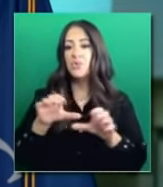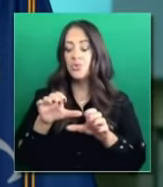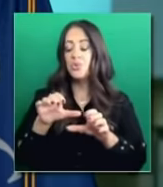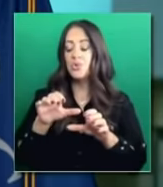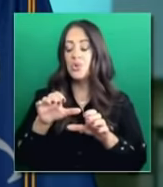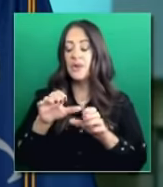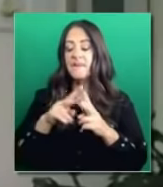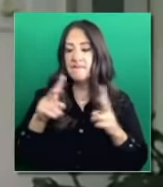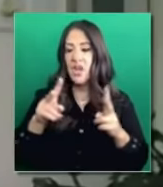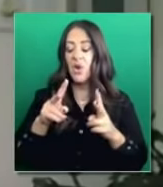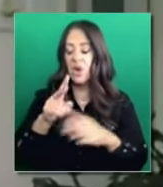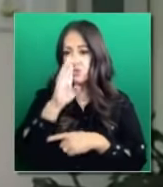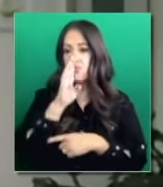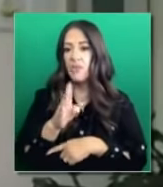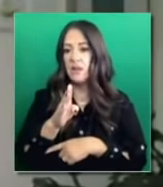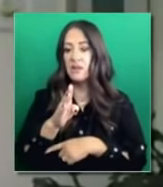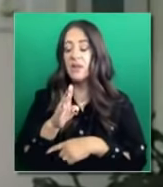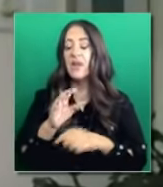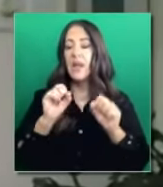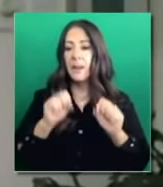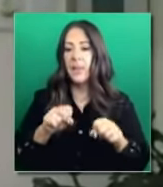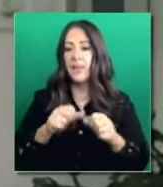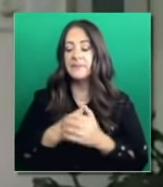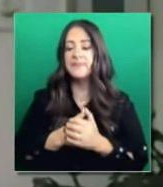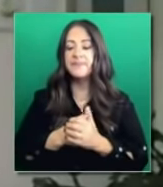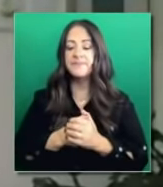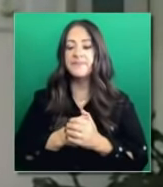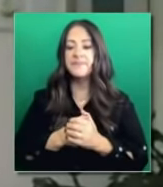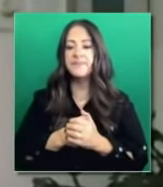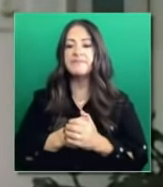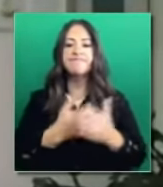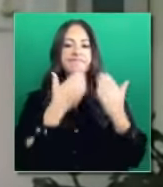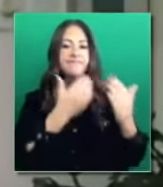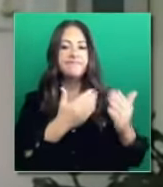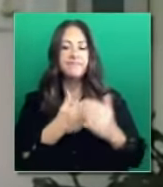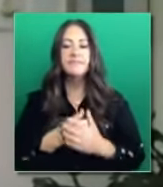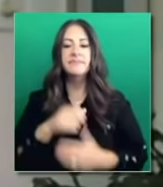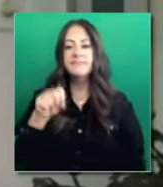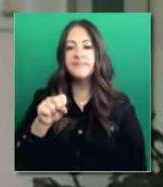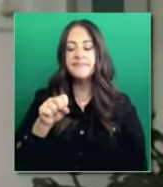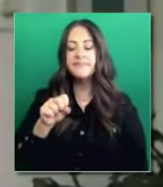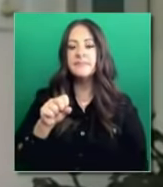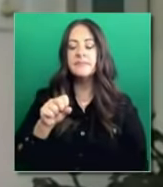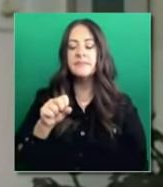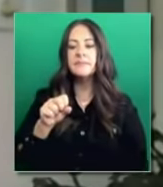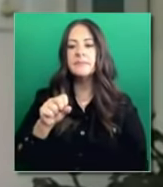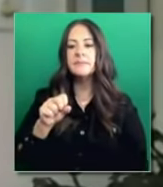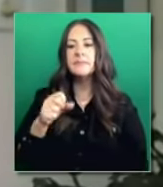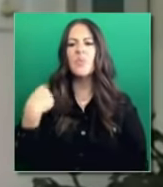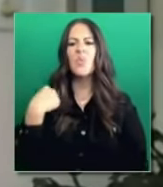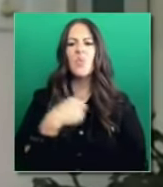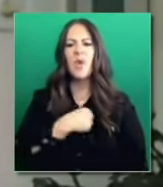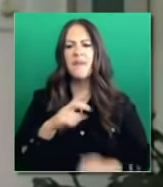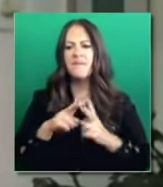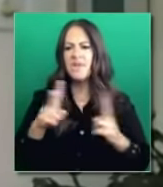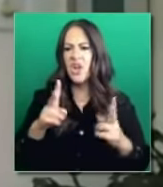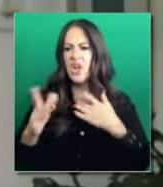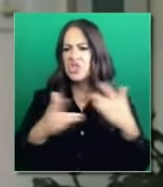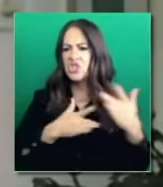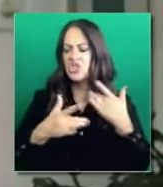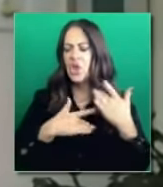immediately. Thank you. You know, we have been concerned about tracking